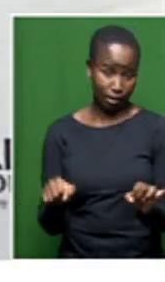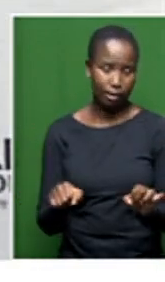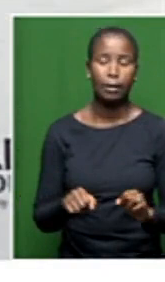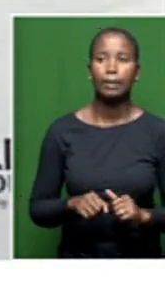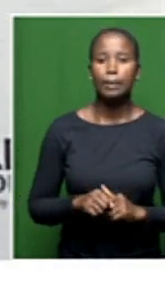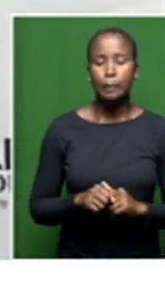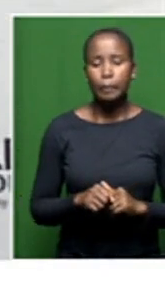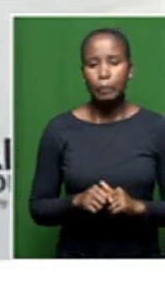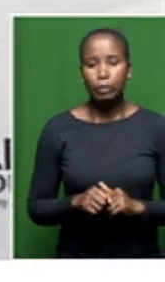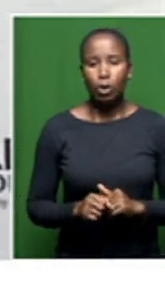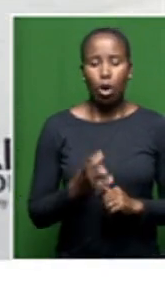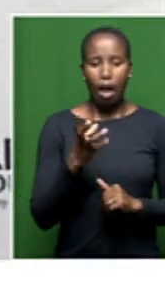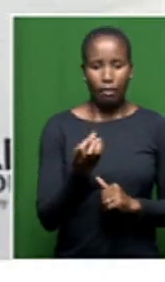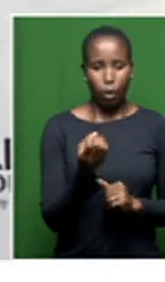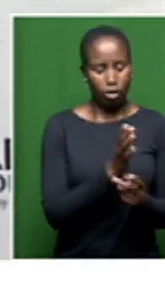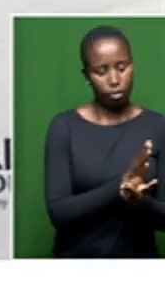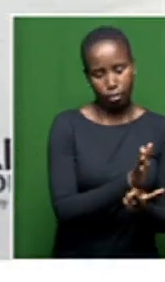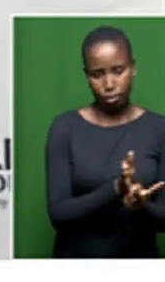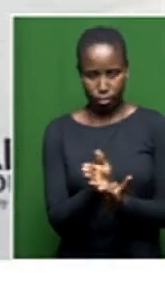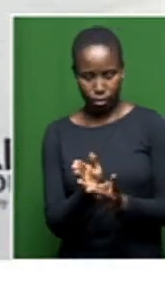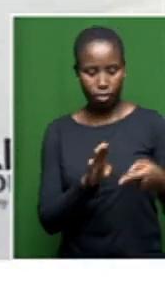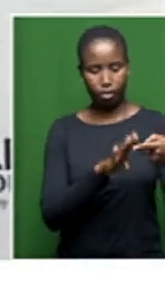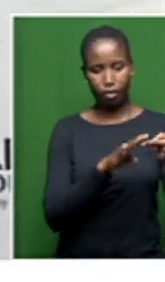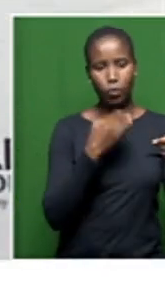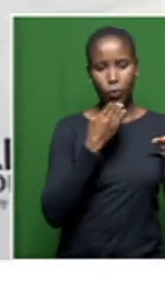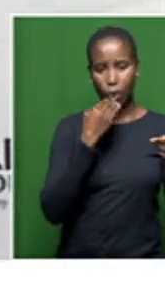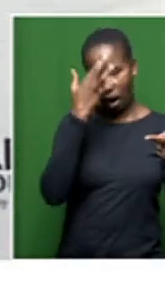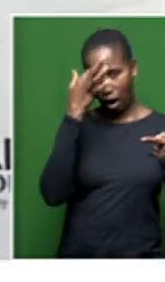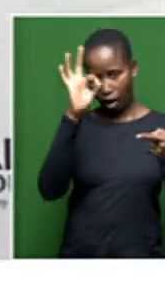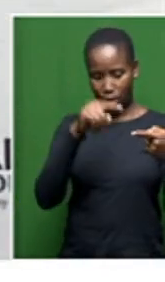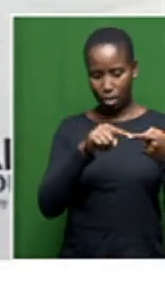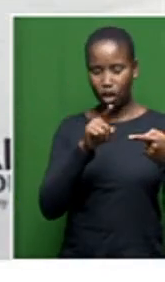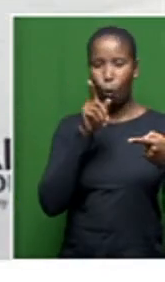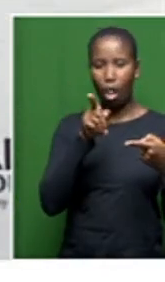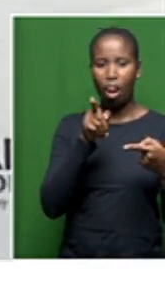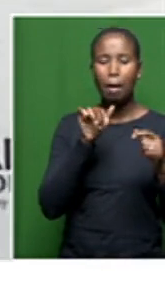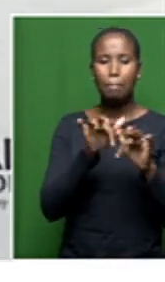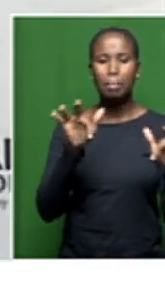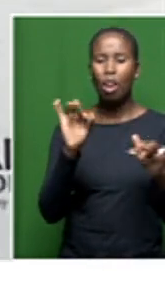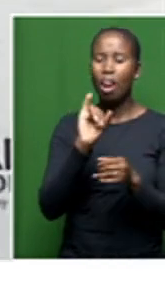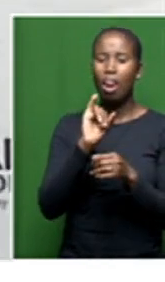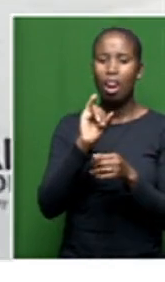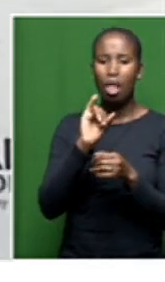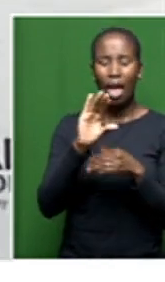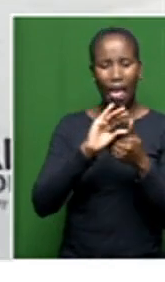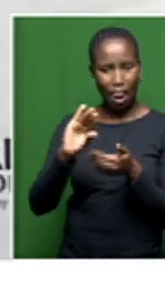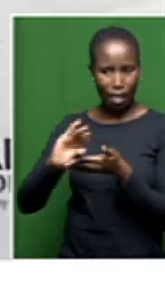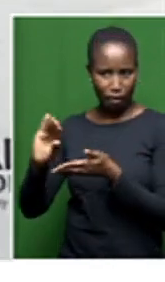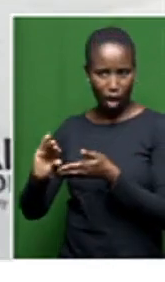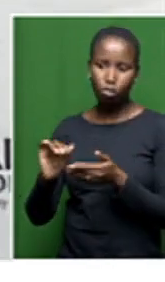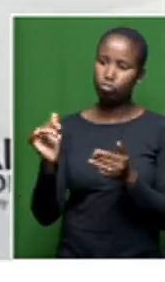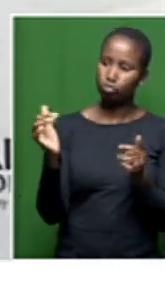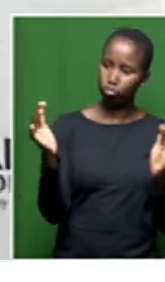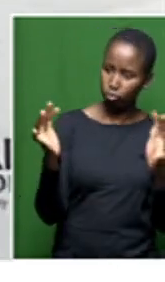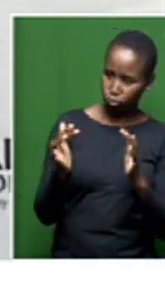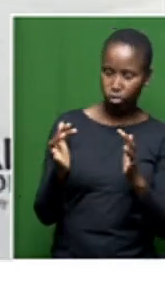really, it's a two-way street. It's about government addressing investors and the business community in terms